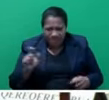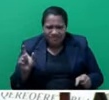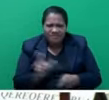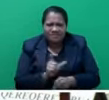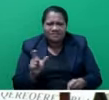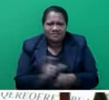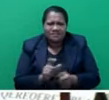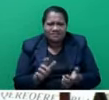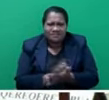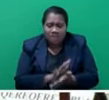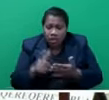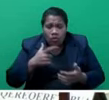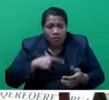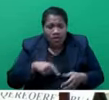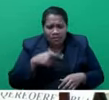is an